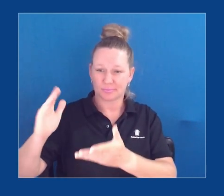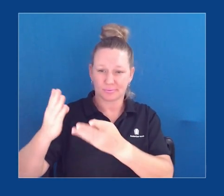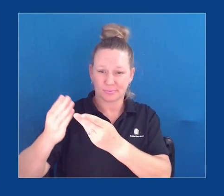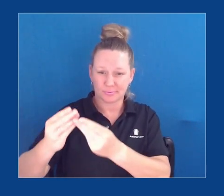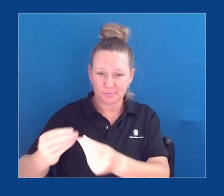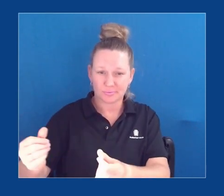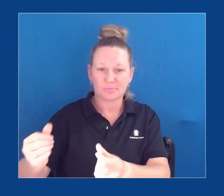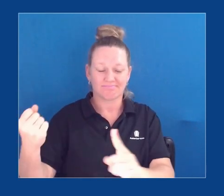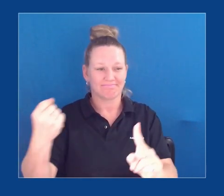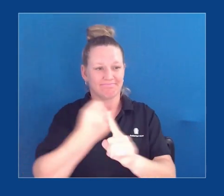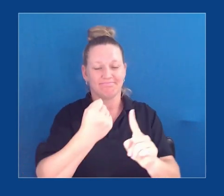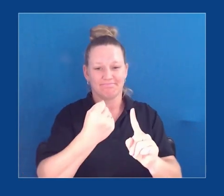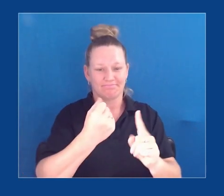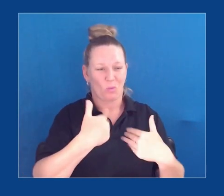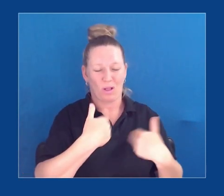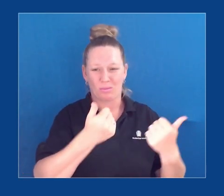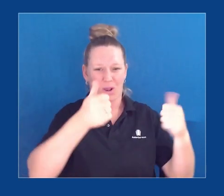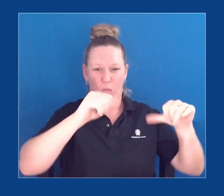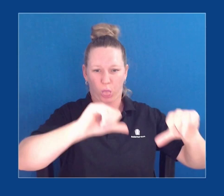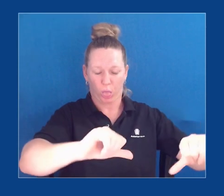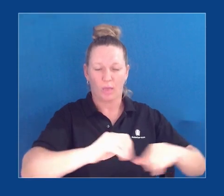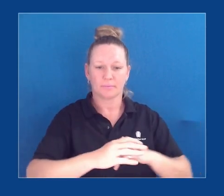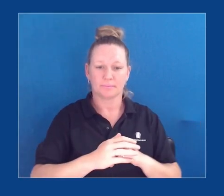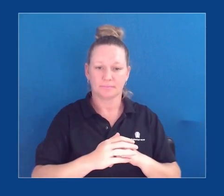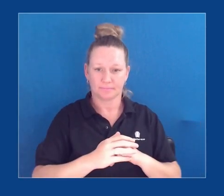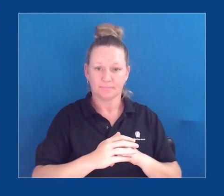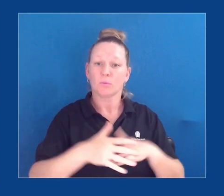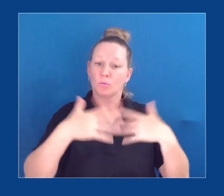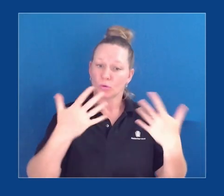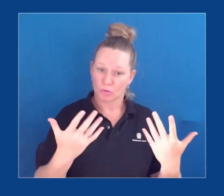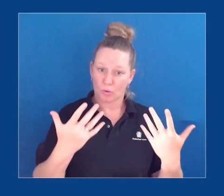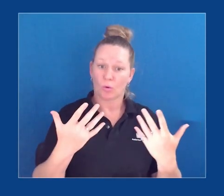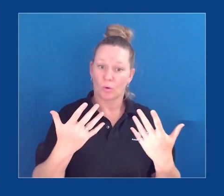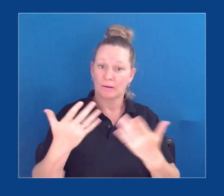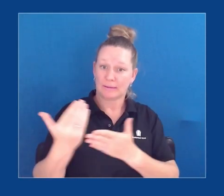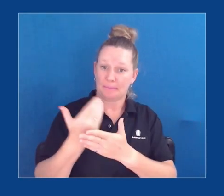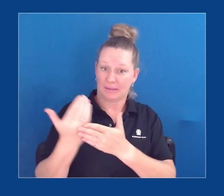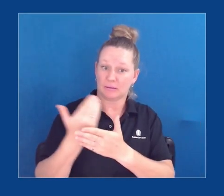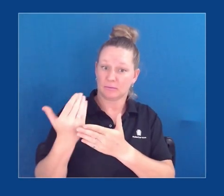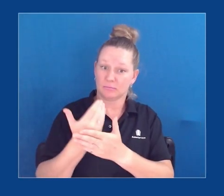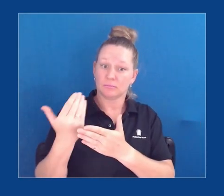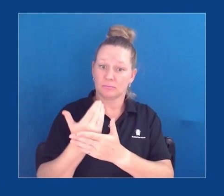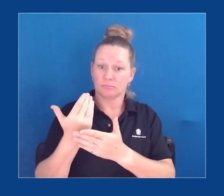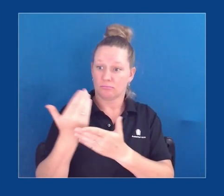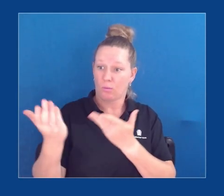of performance traditions is therefore one of the highest priorities for Indigenous people.